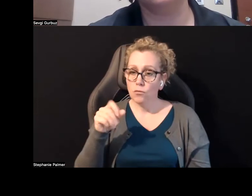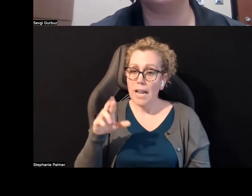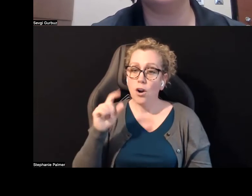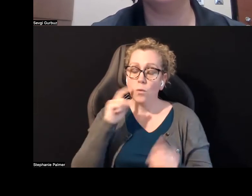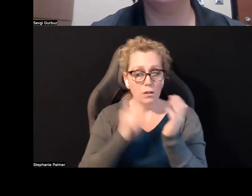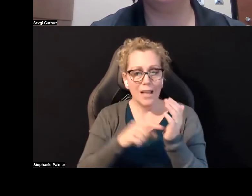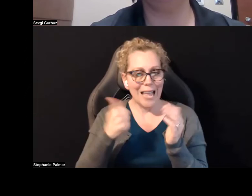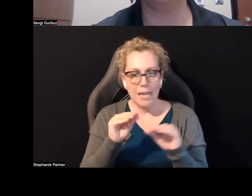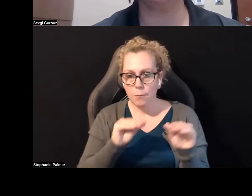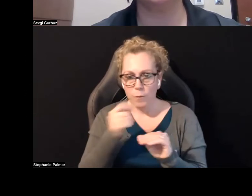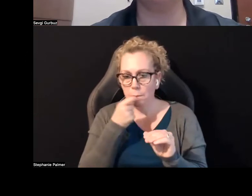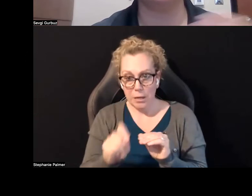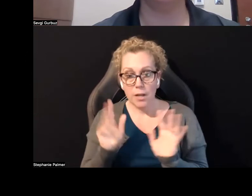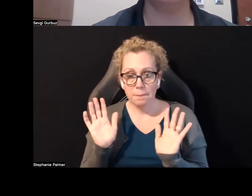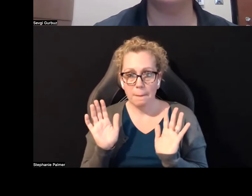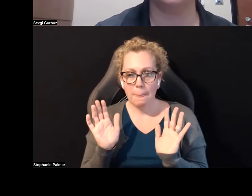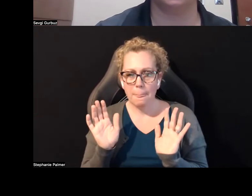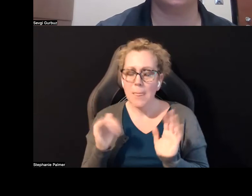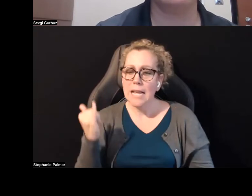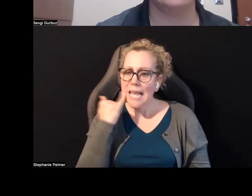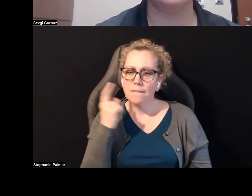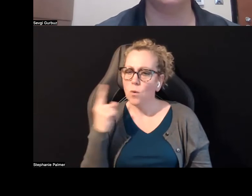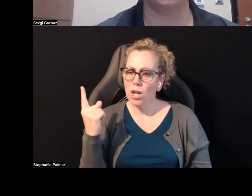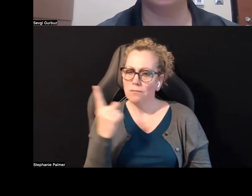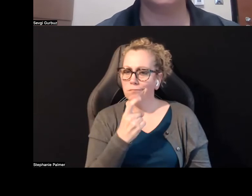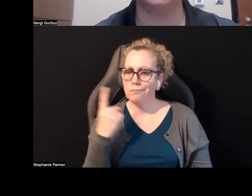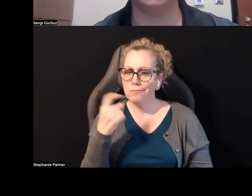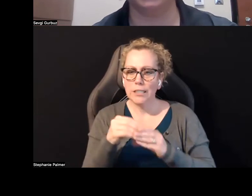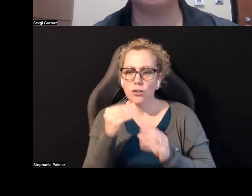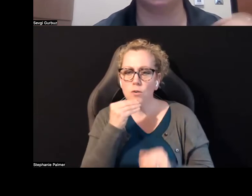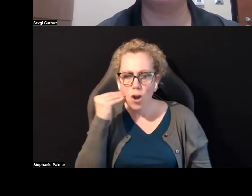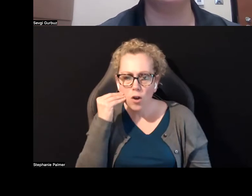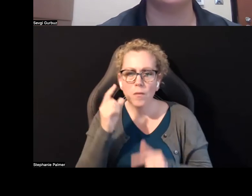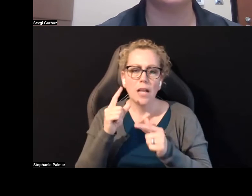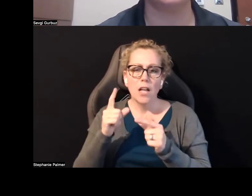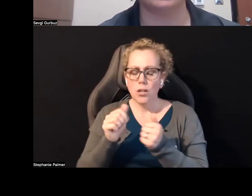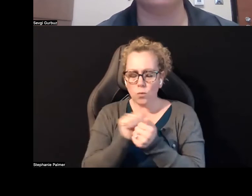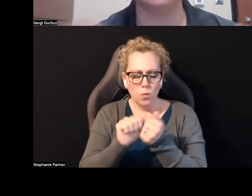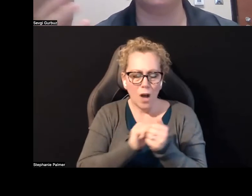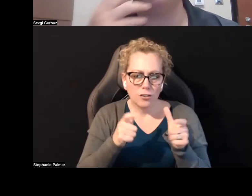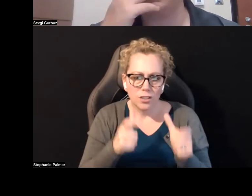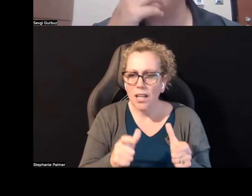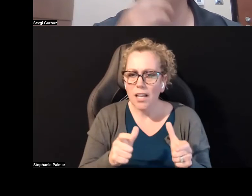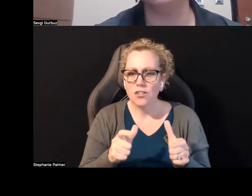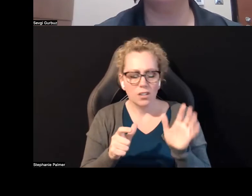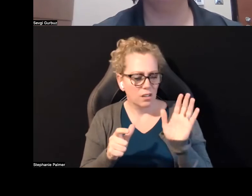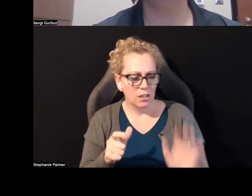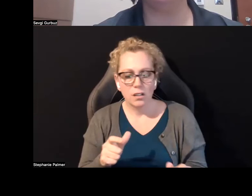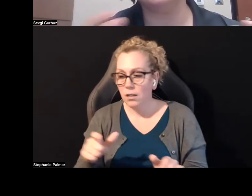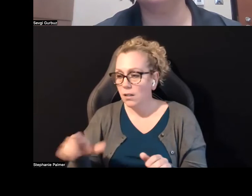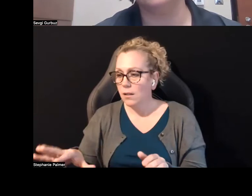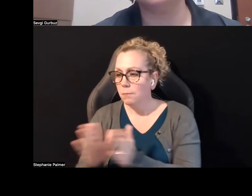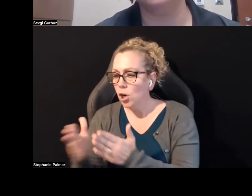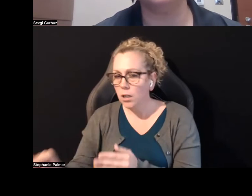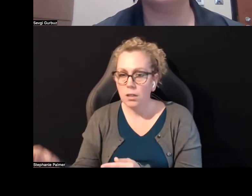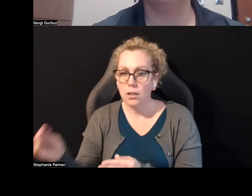movement. So if you're just like walking around your home and then you go wash the dishes, pick up a book, sit down and get up,